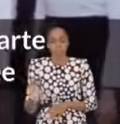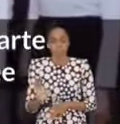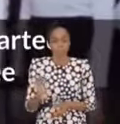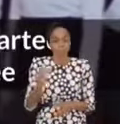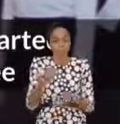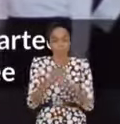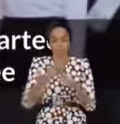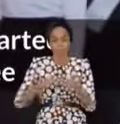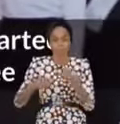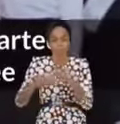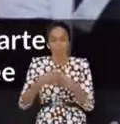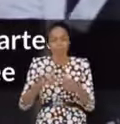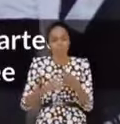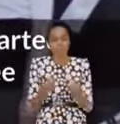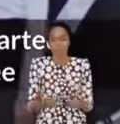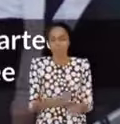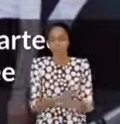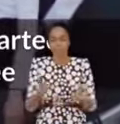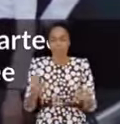Take me back.